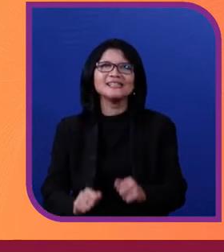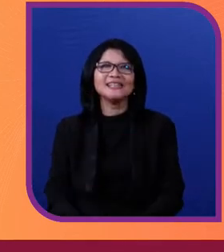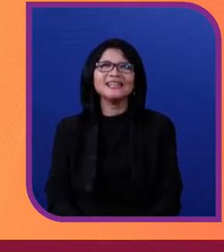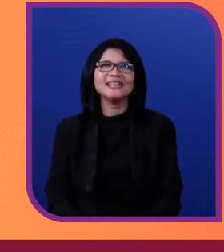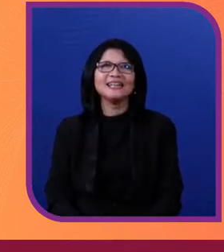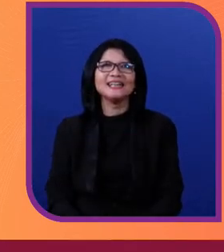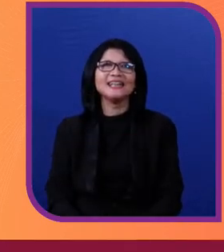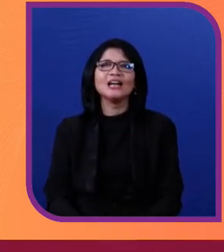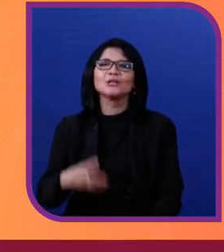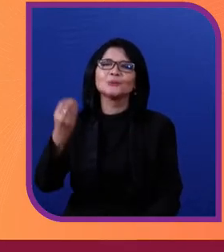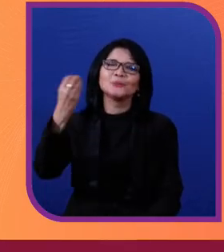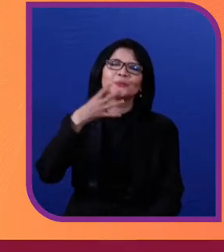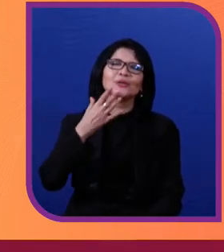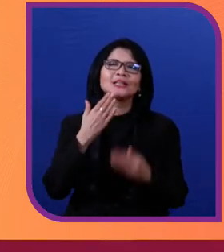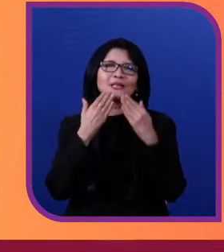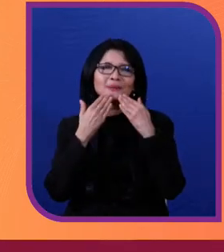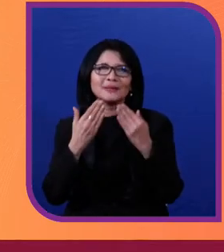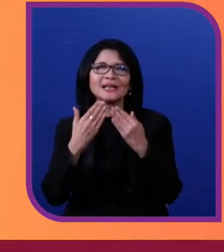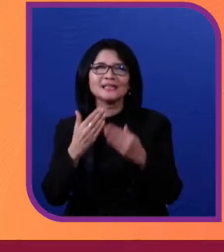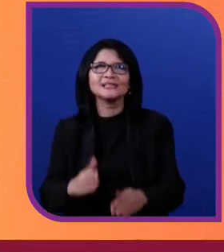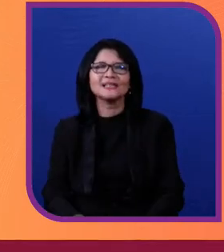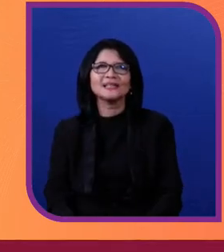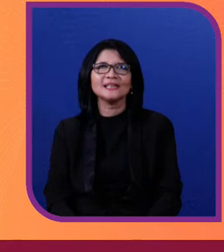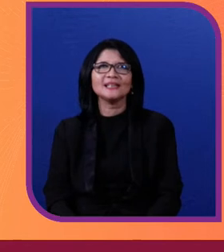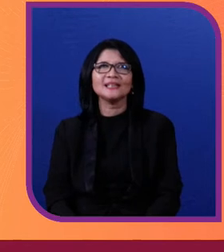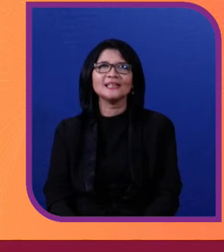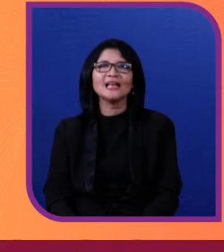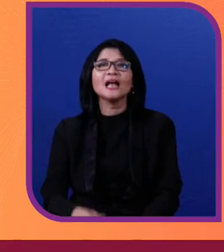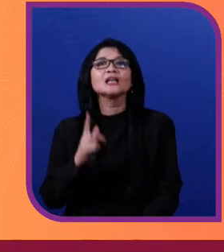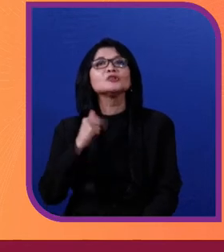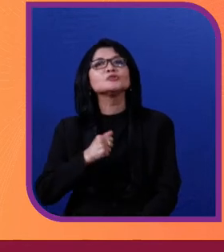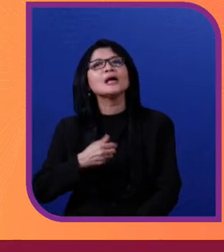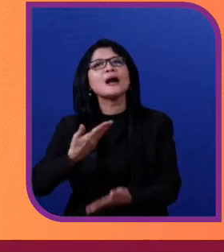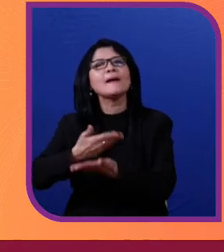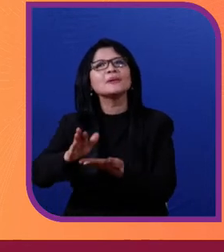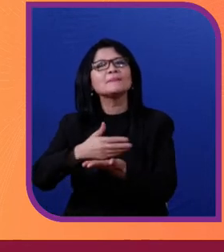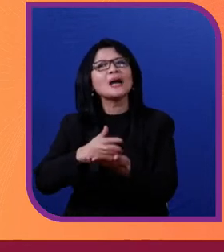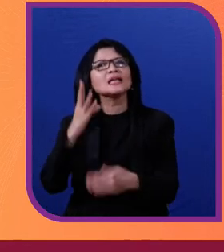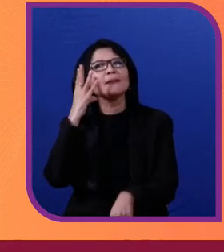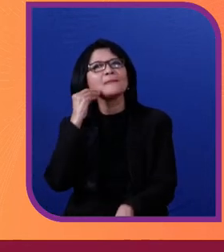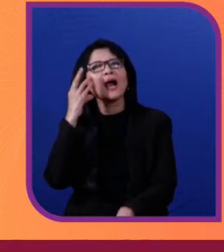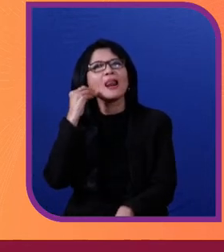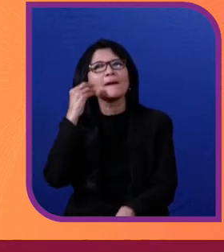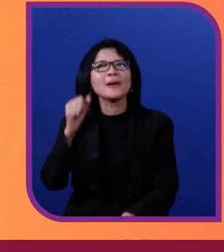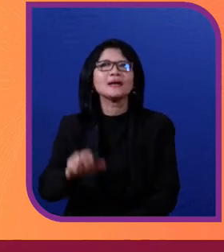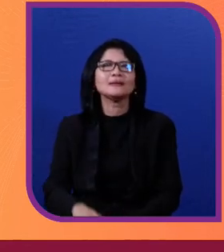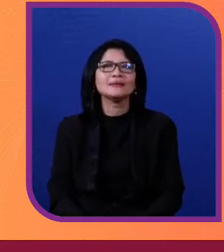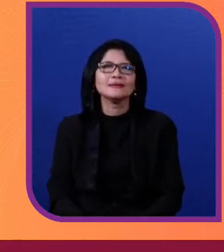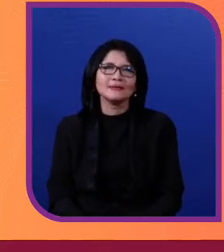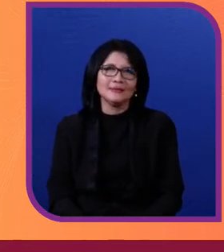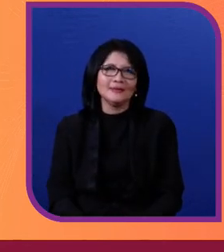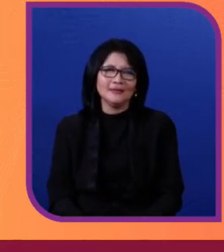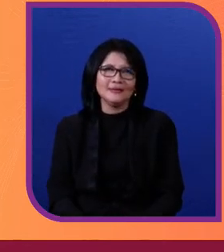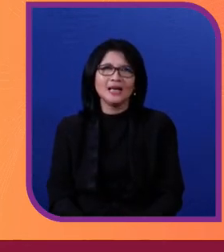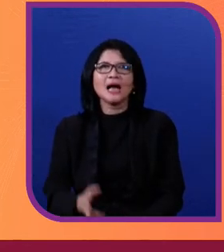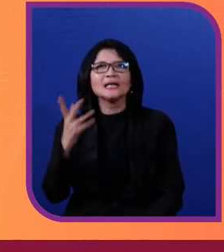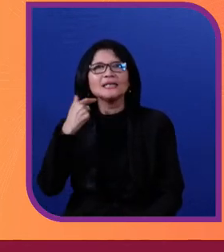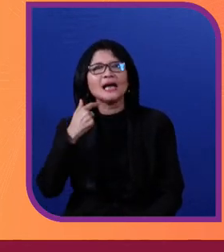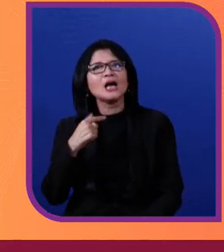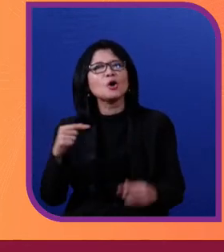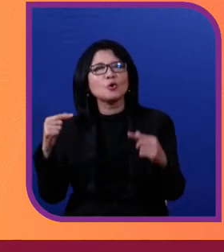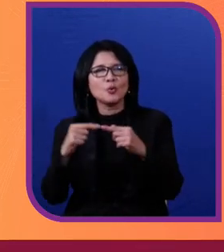dan of some of the experiences in the way your Middle East yb3 TPI as Kim Hai